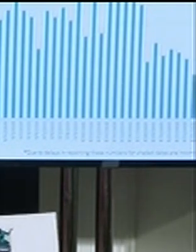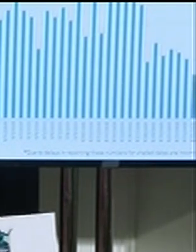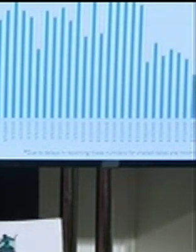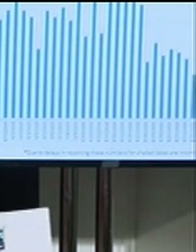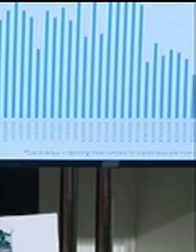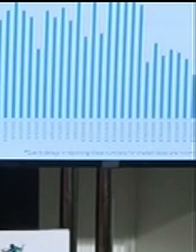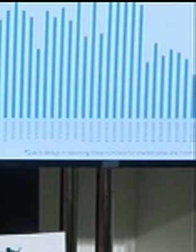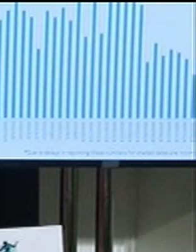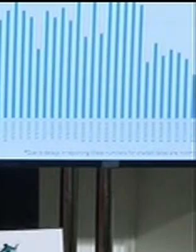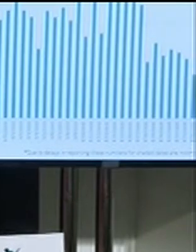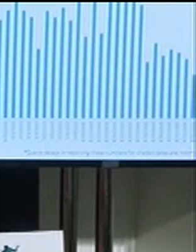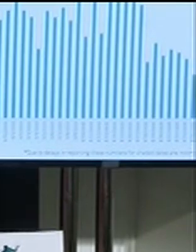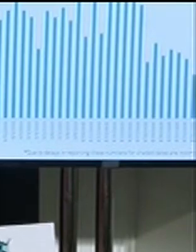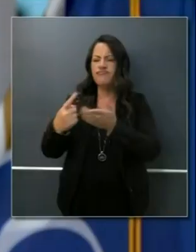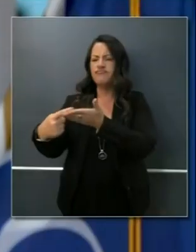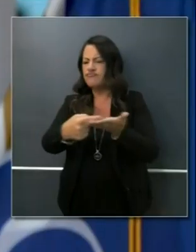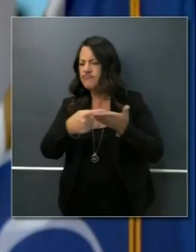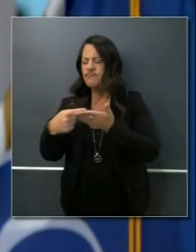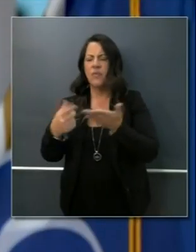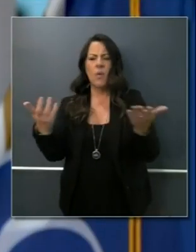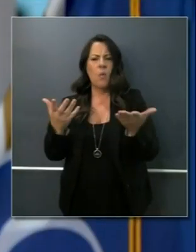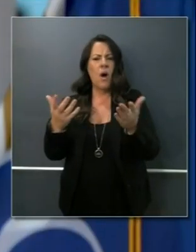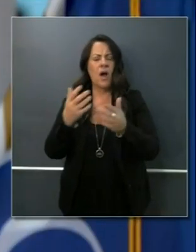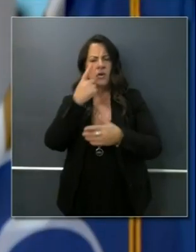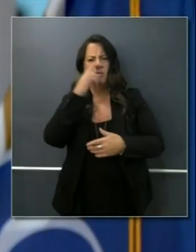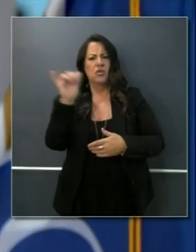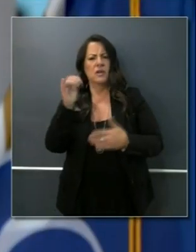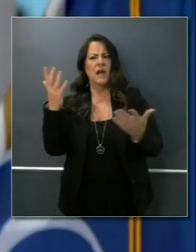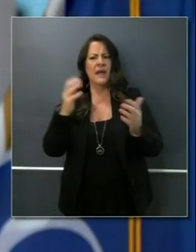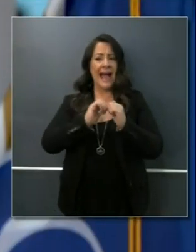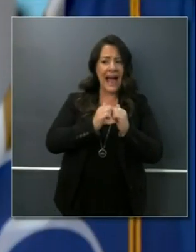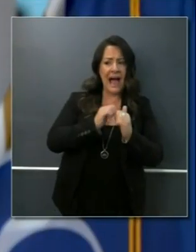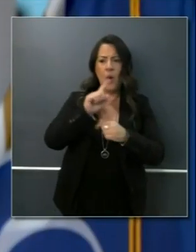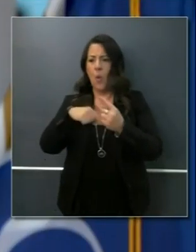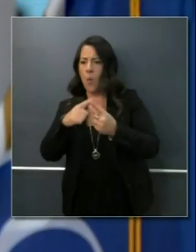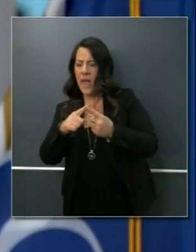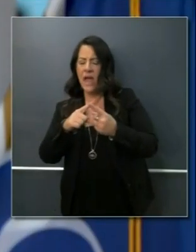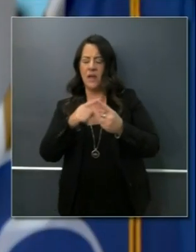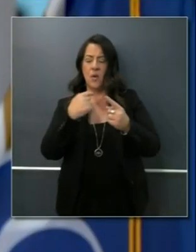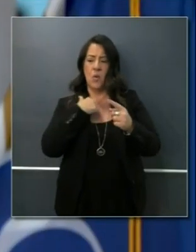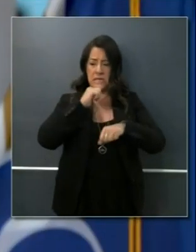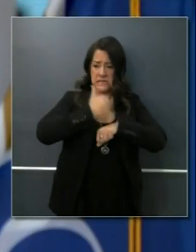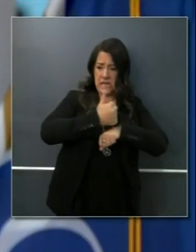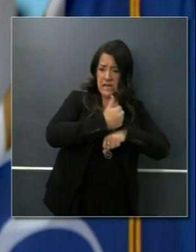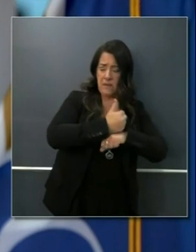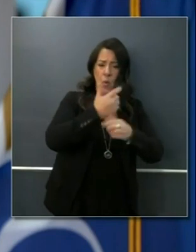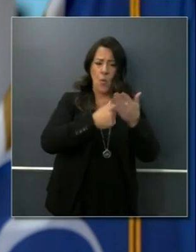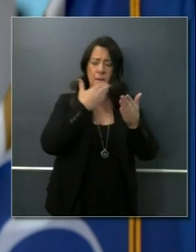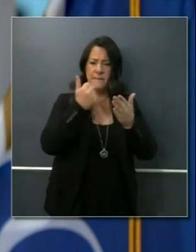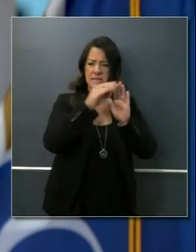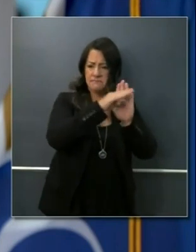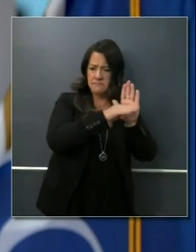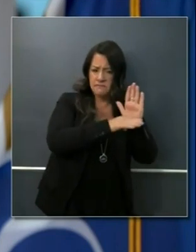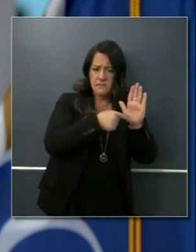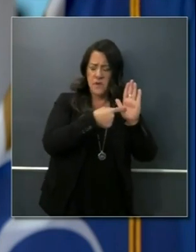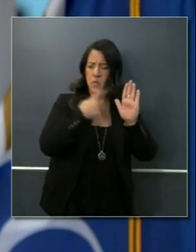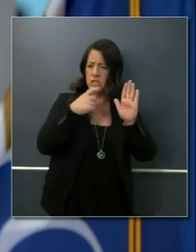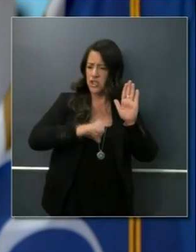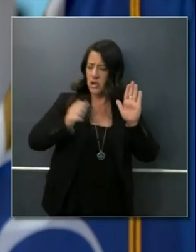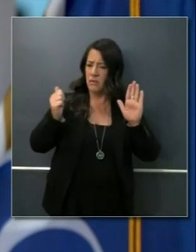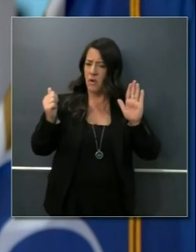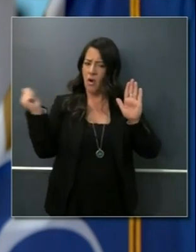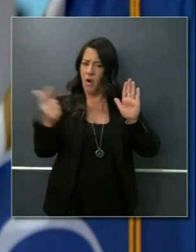And so our employees can look at it to see. In terms of how and when those guidelines are put out over the course of the next few weeks. And